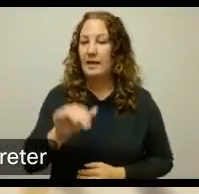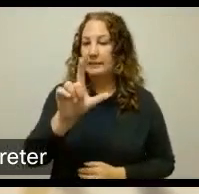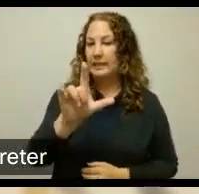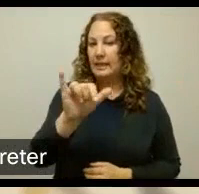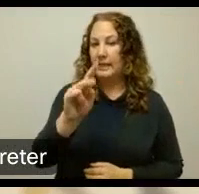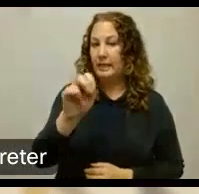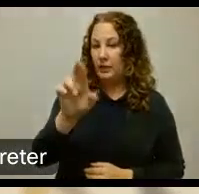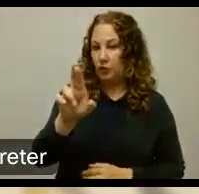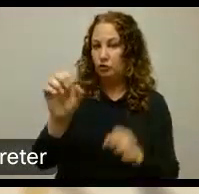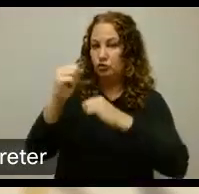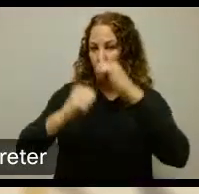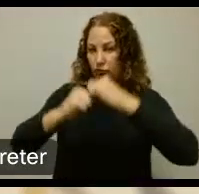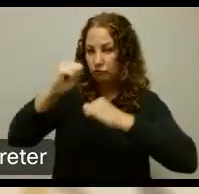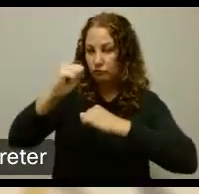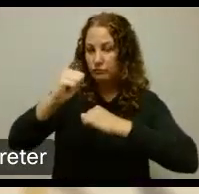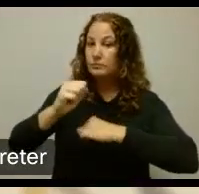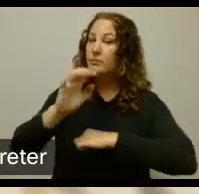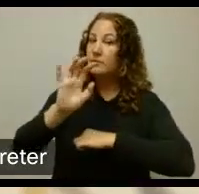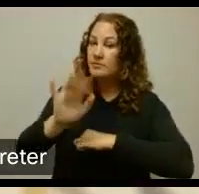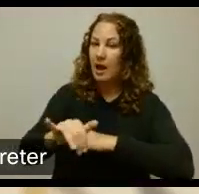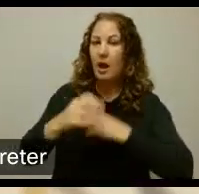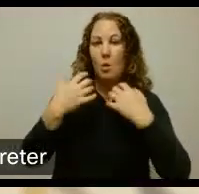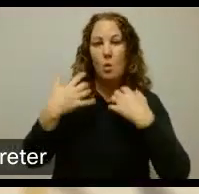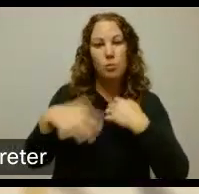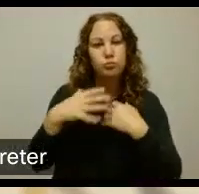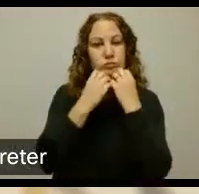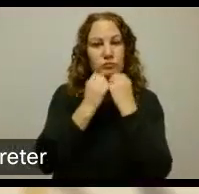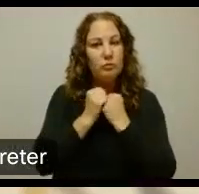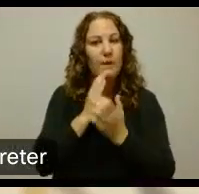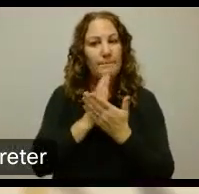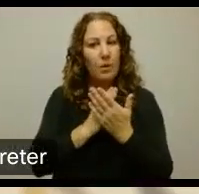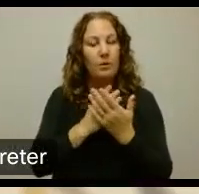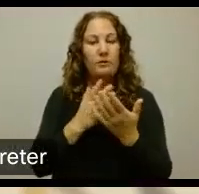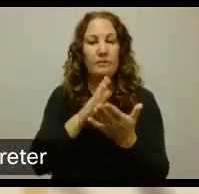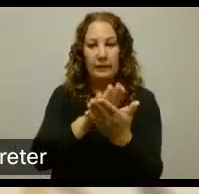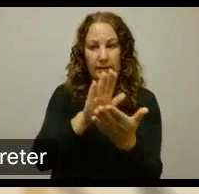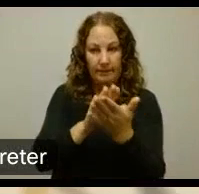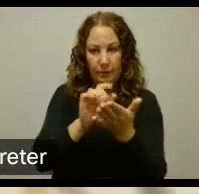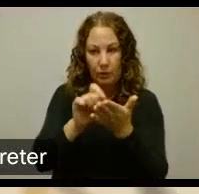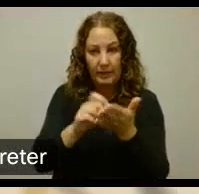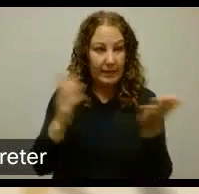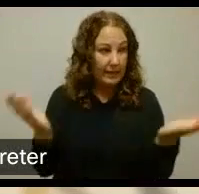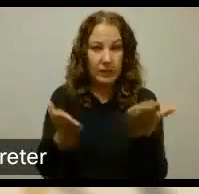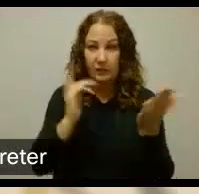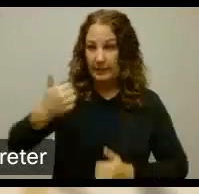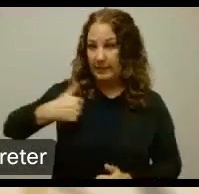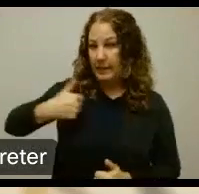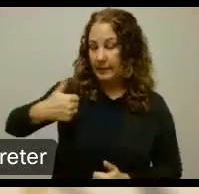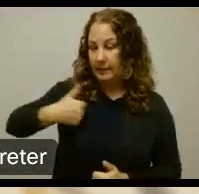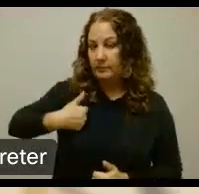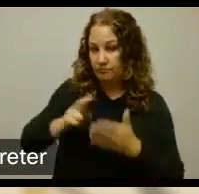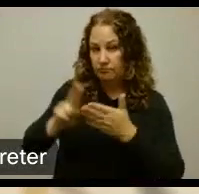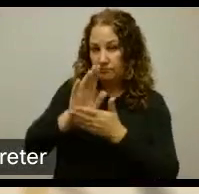structure. And that's a highly, highly valued part of academic writing in Canadian